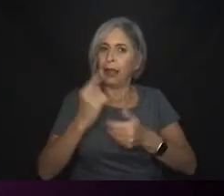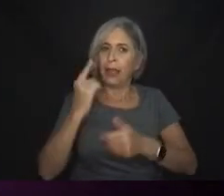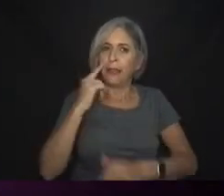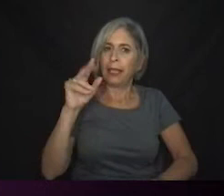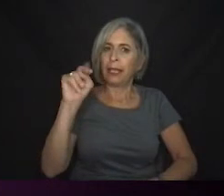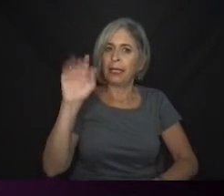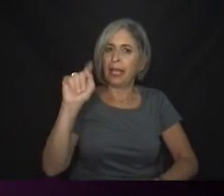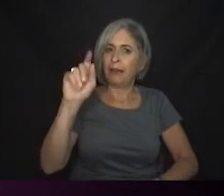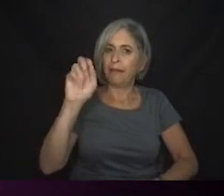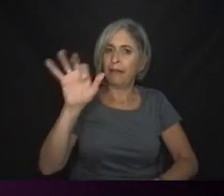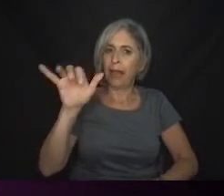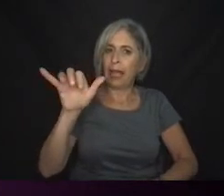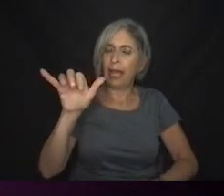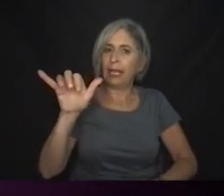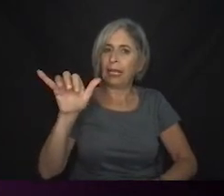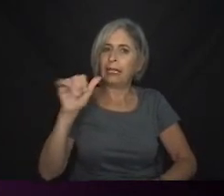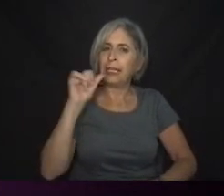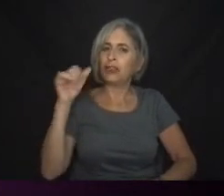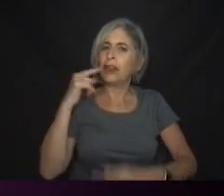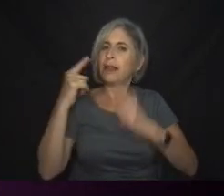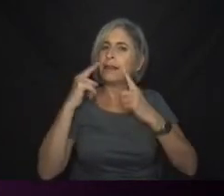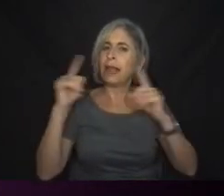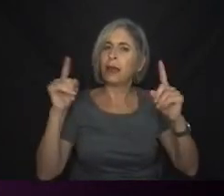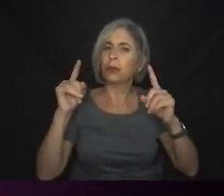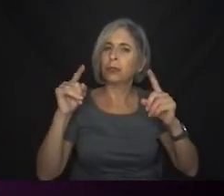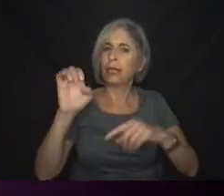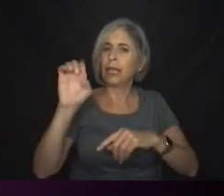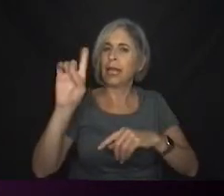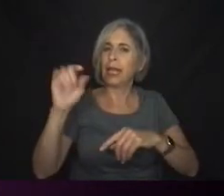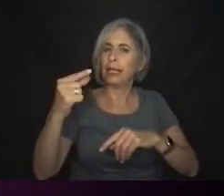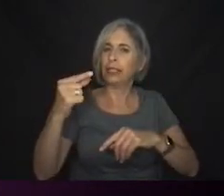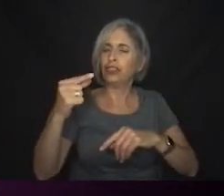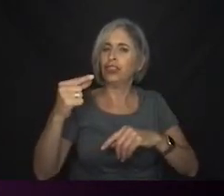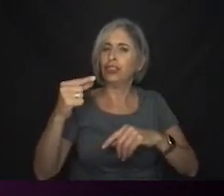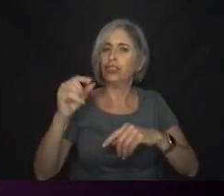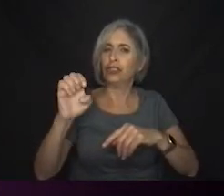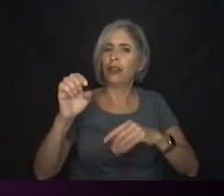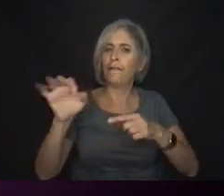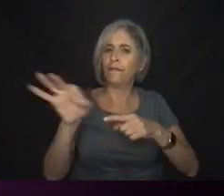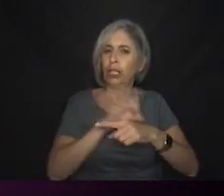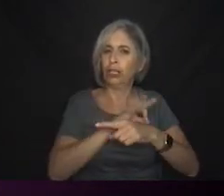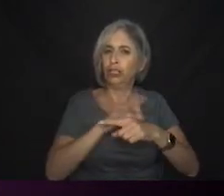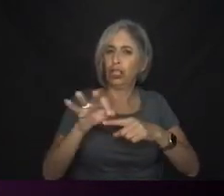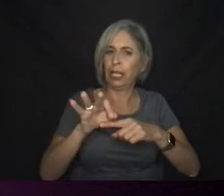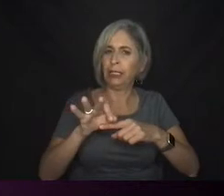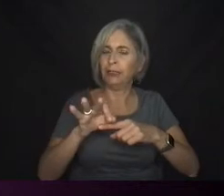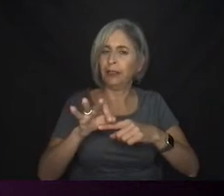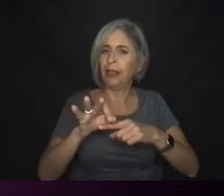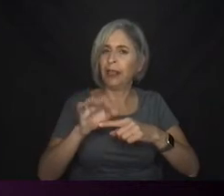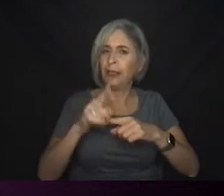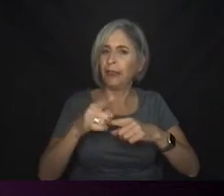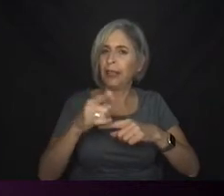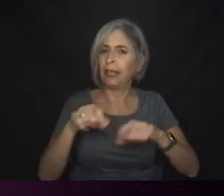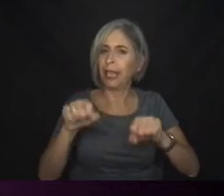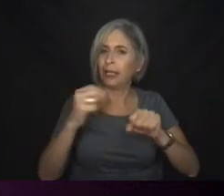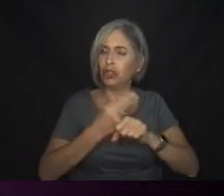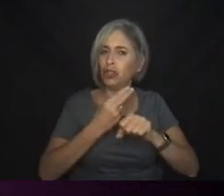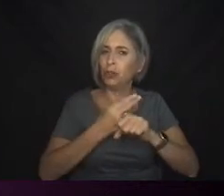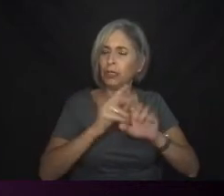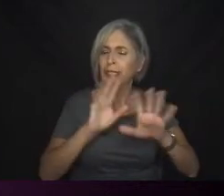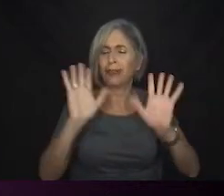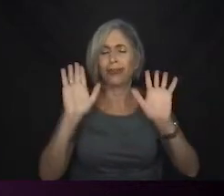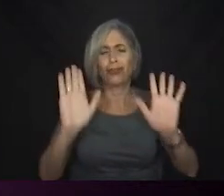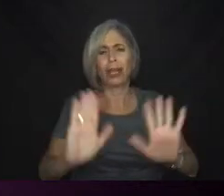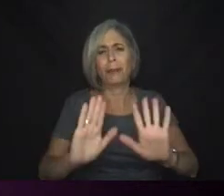even yesterday announced, what was it? It was edge functions. So it's running serverless functions on the edge, just like this. It's incredible. We